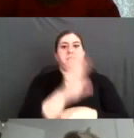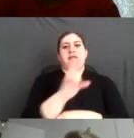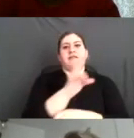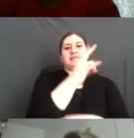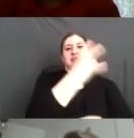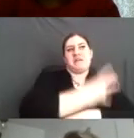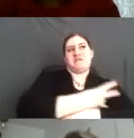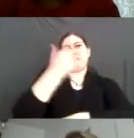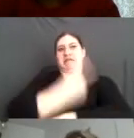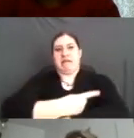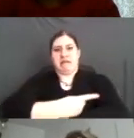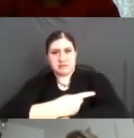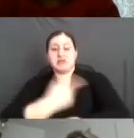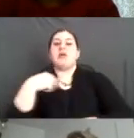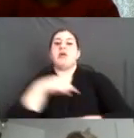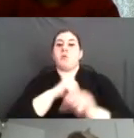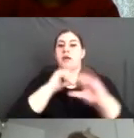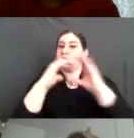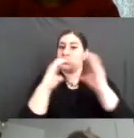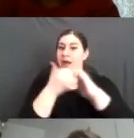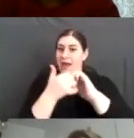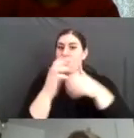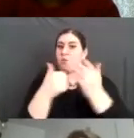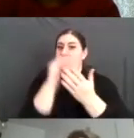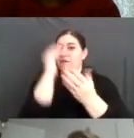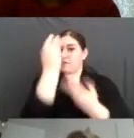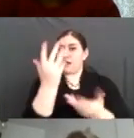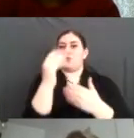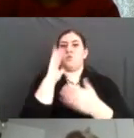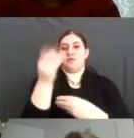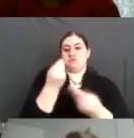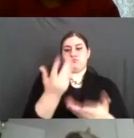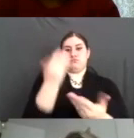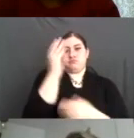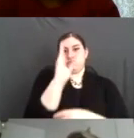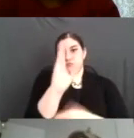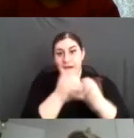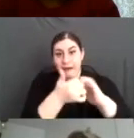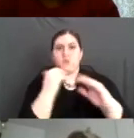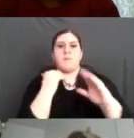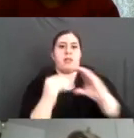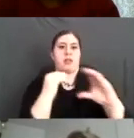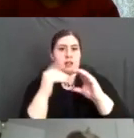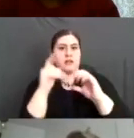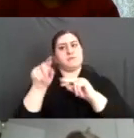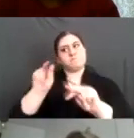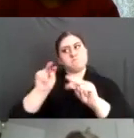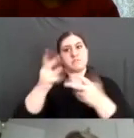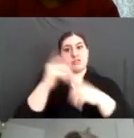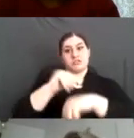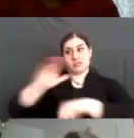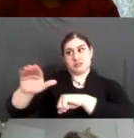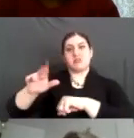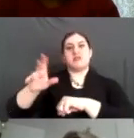10 business days. We communicate all of our information with you via email. So you do need to make sure once you're admitted, you